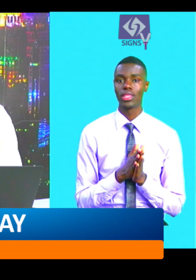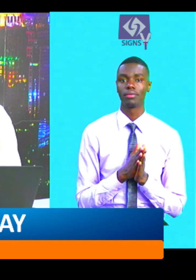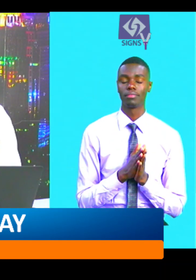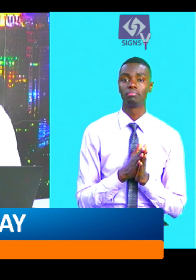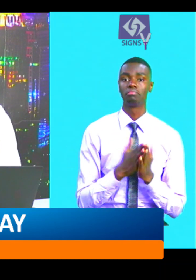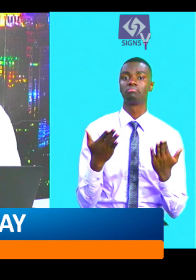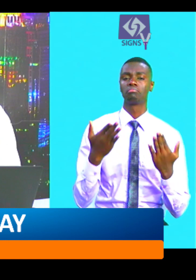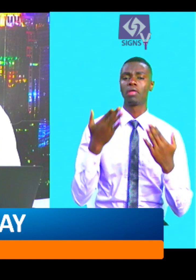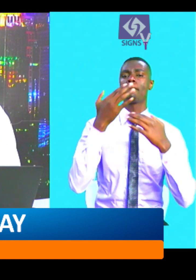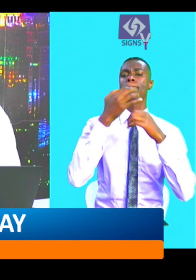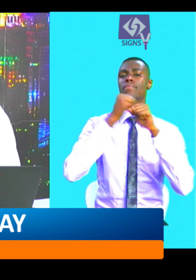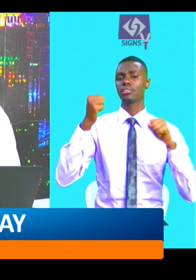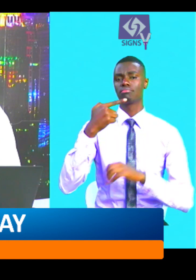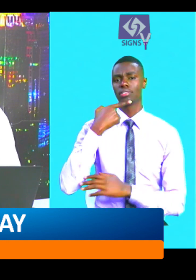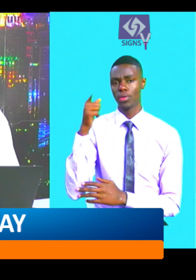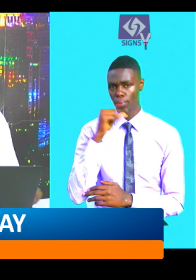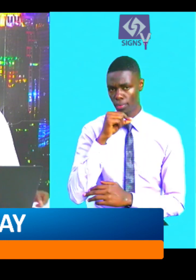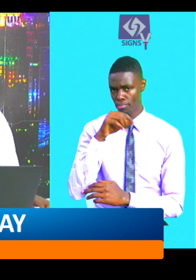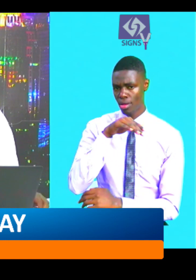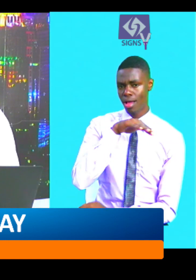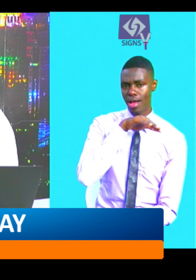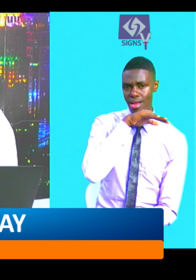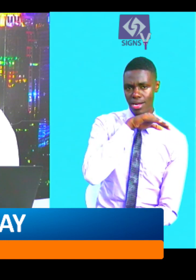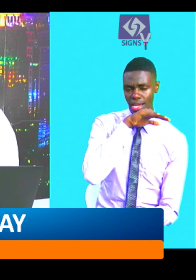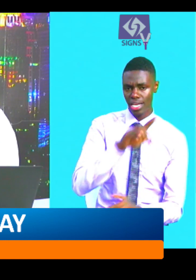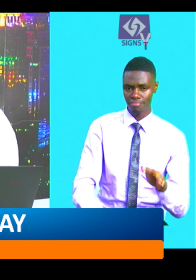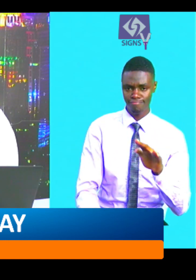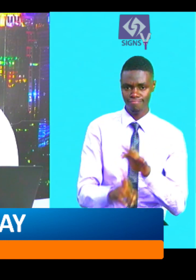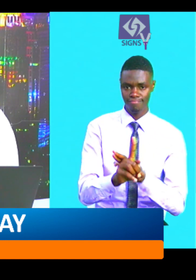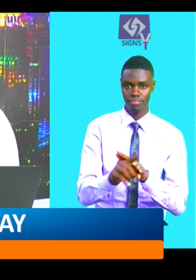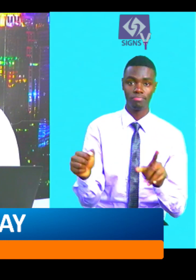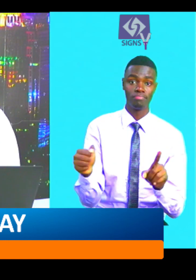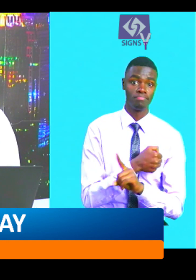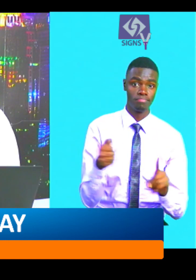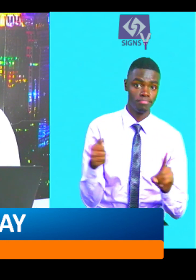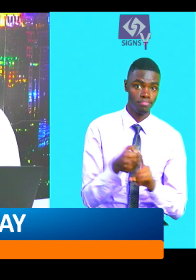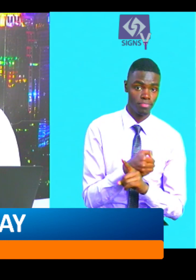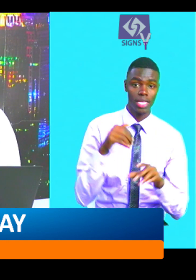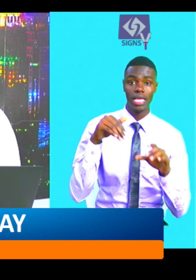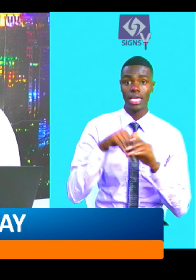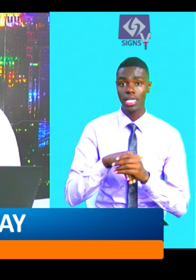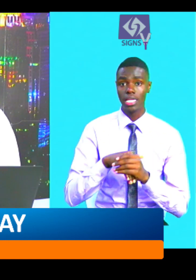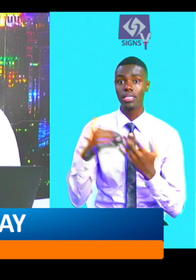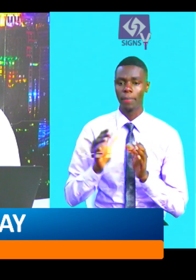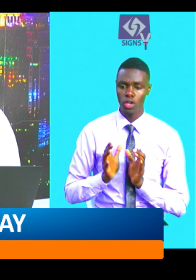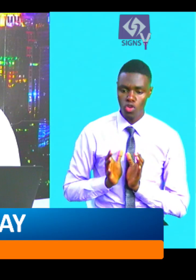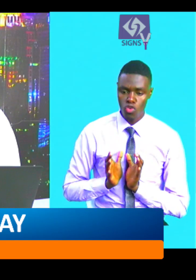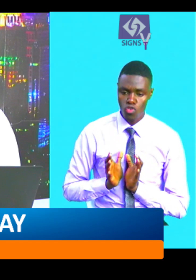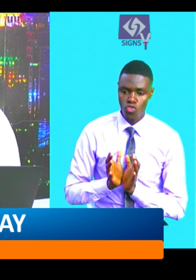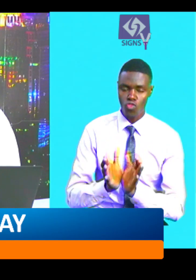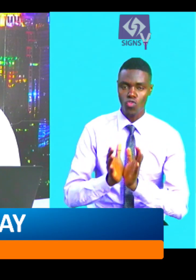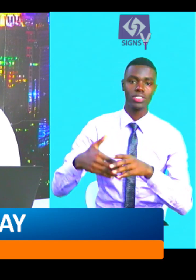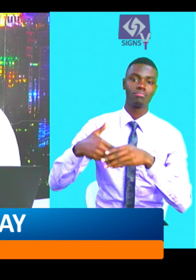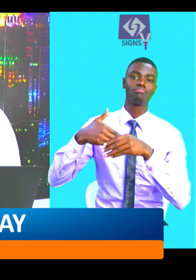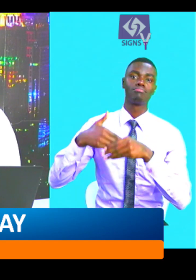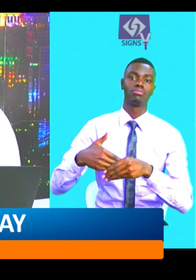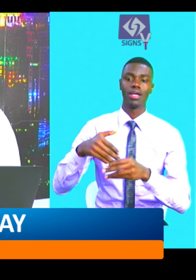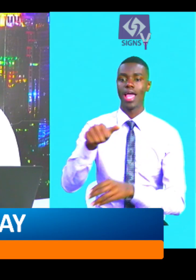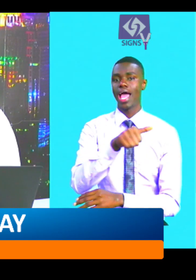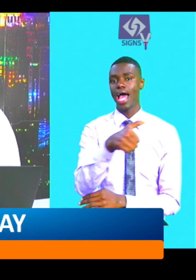so he's the only person. Yeah, he's the only person who should be in jitters. Yeah. Better an enemy you know.